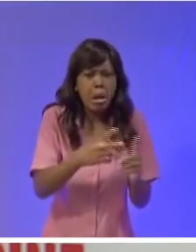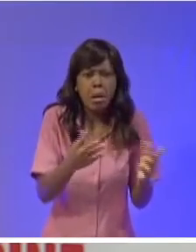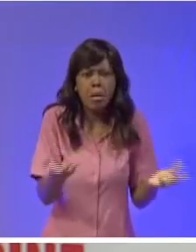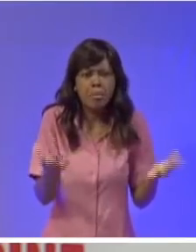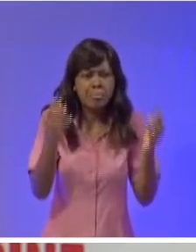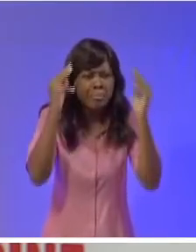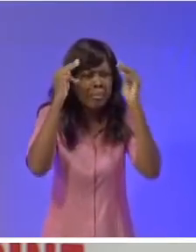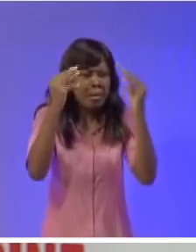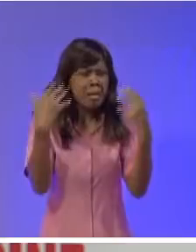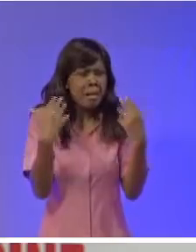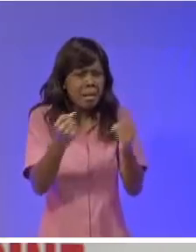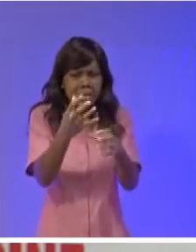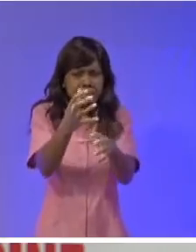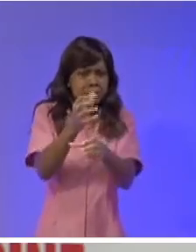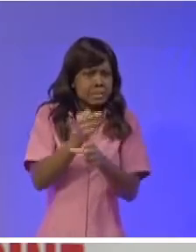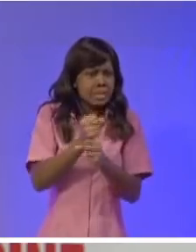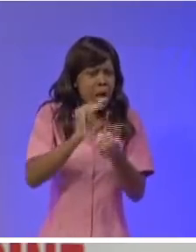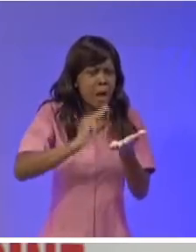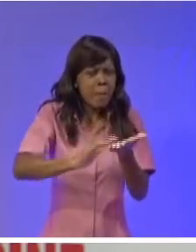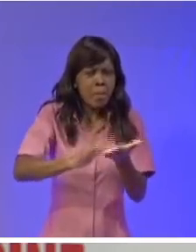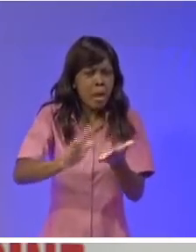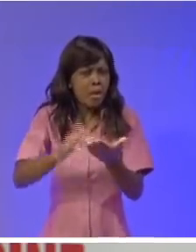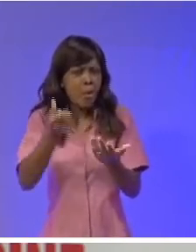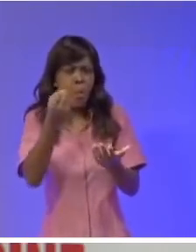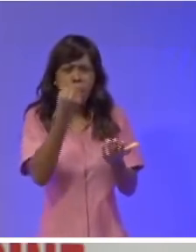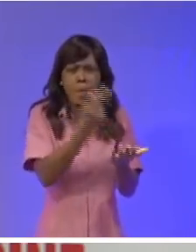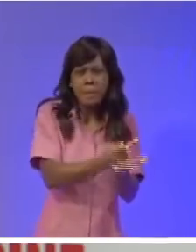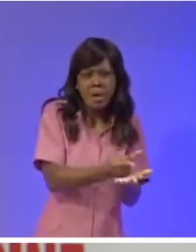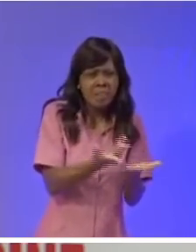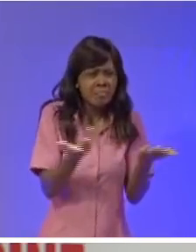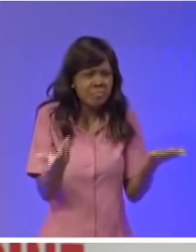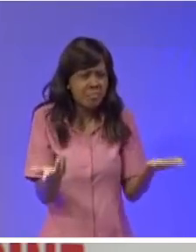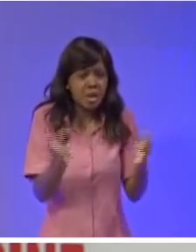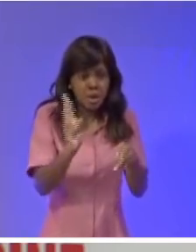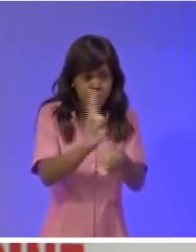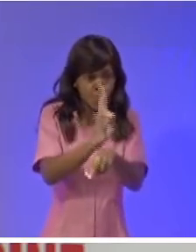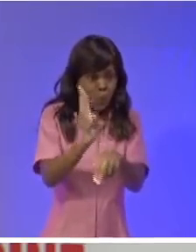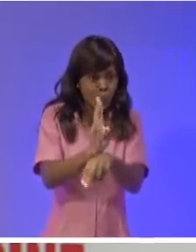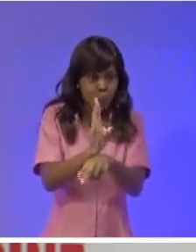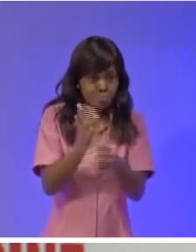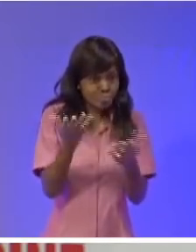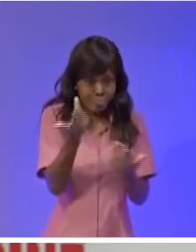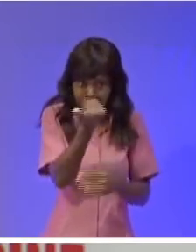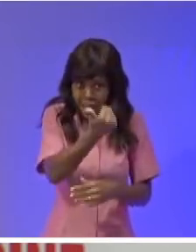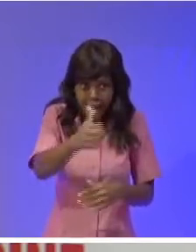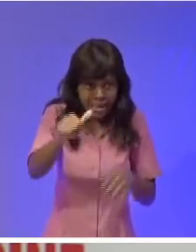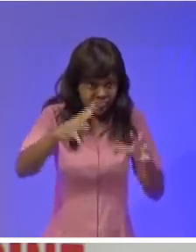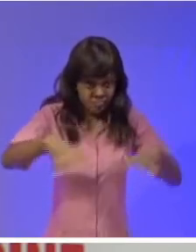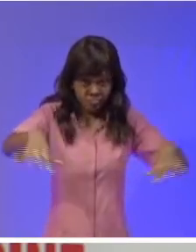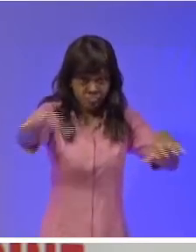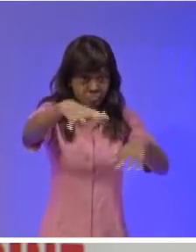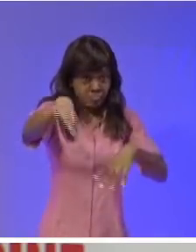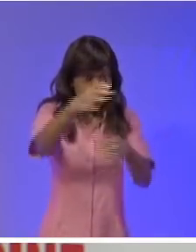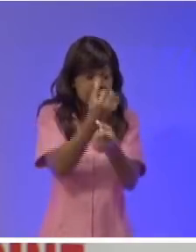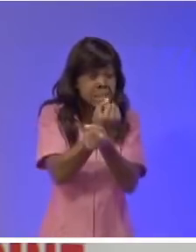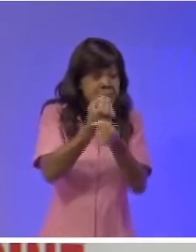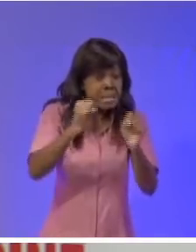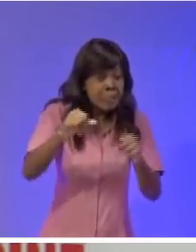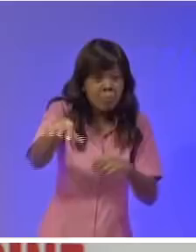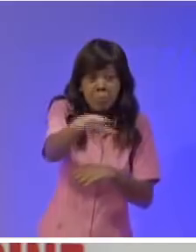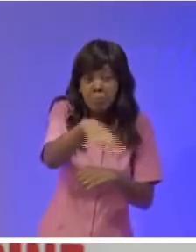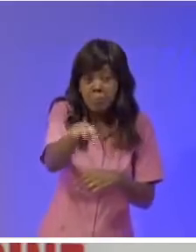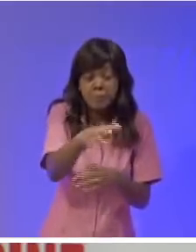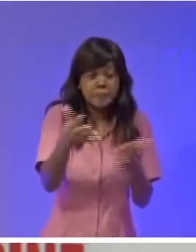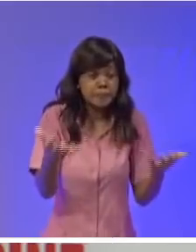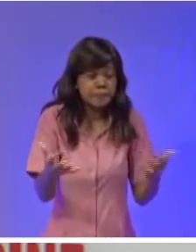No one needs permission. I would advise anyone who wants to operate as a safe zone, whether it's a party boat or not,